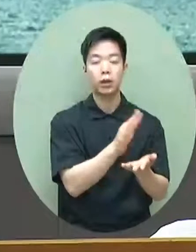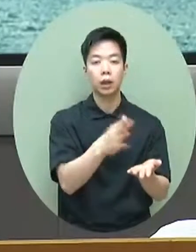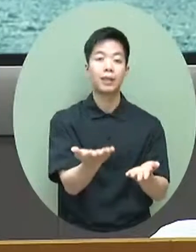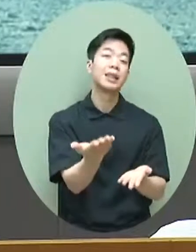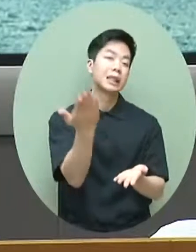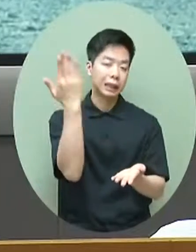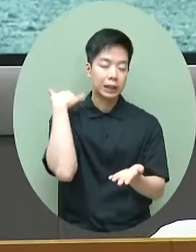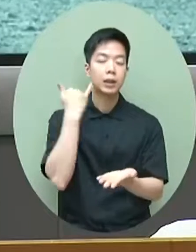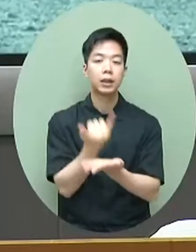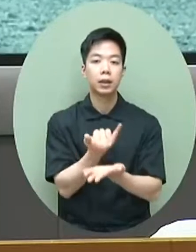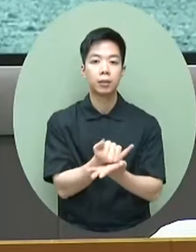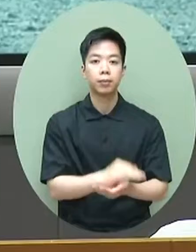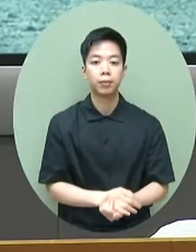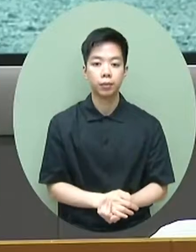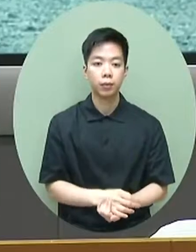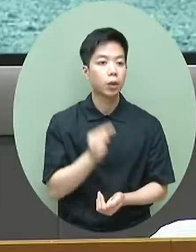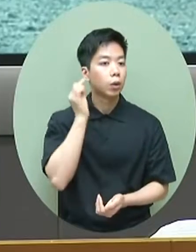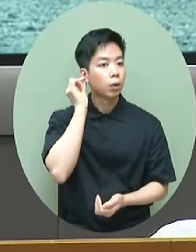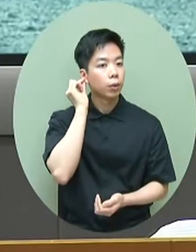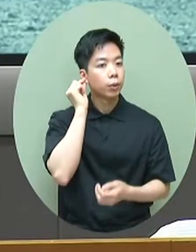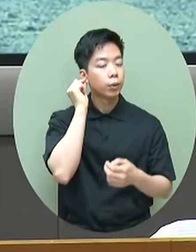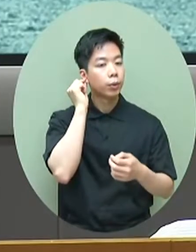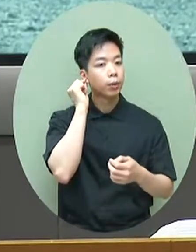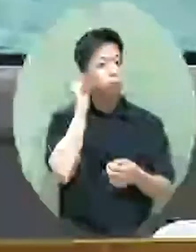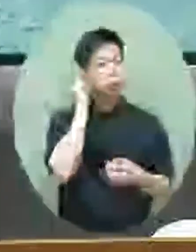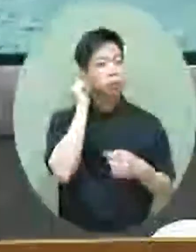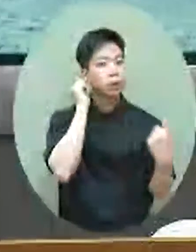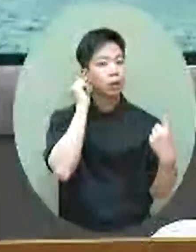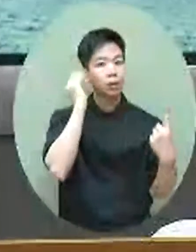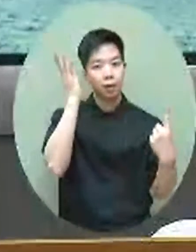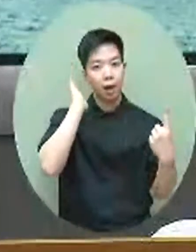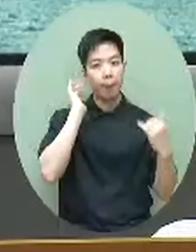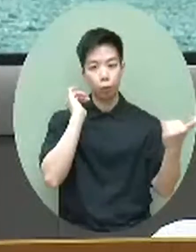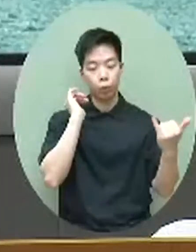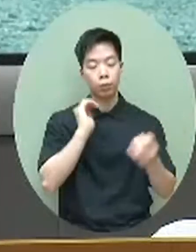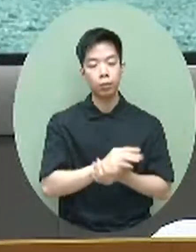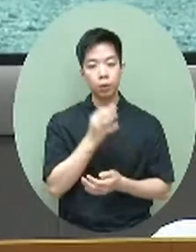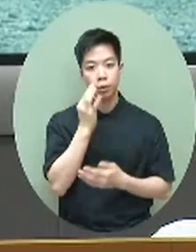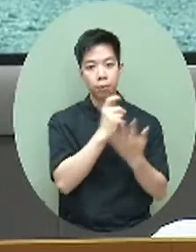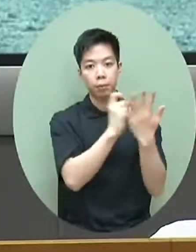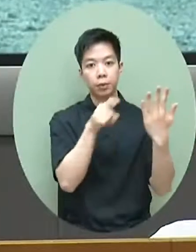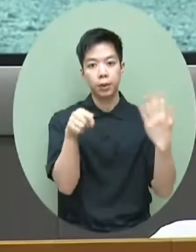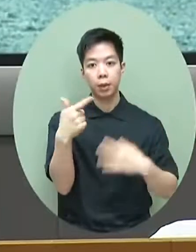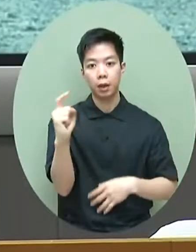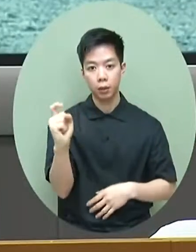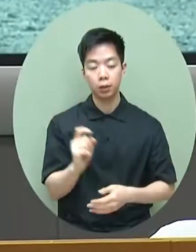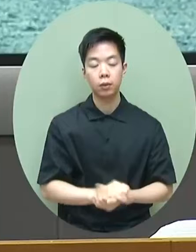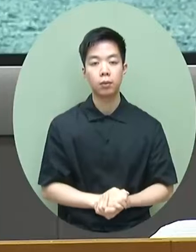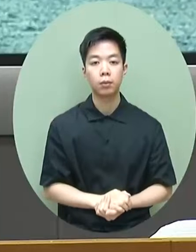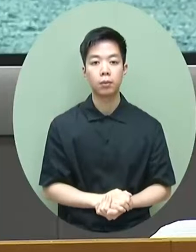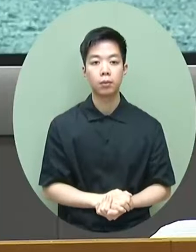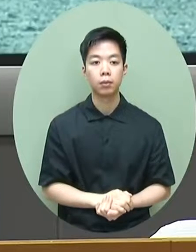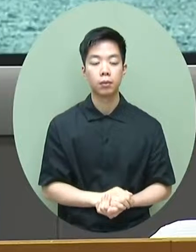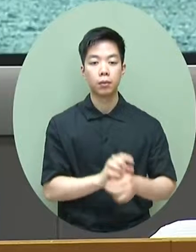which belong to those previously deceased. They involve 1 female, 6